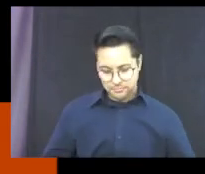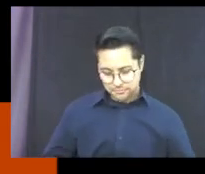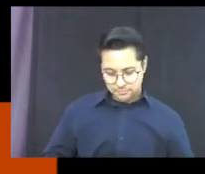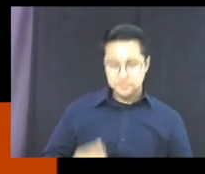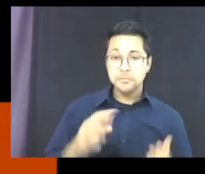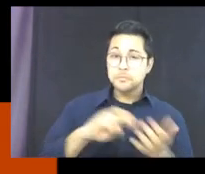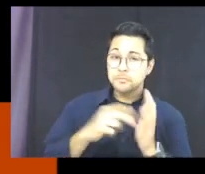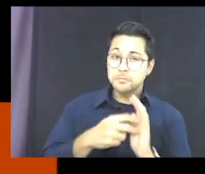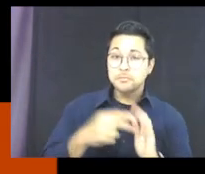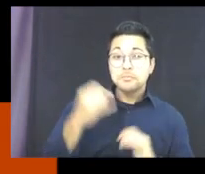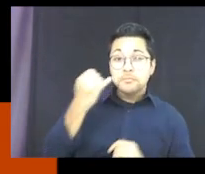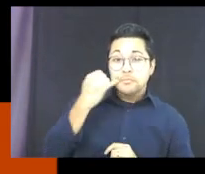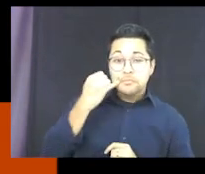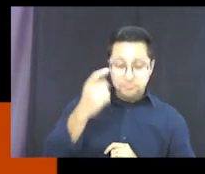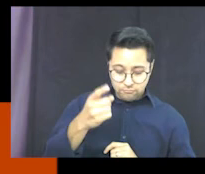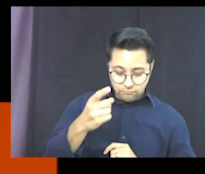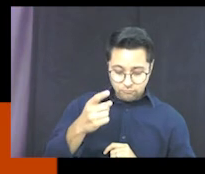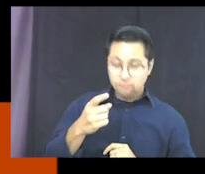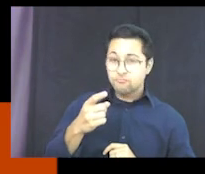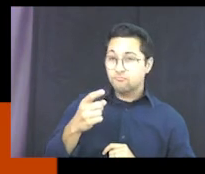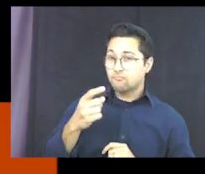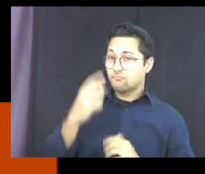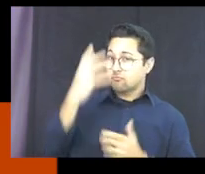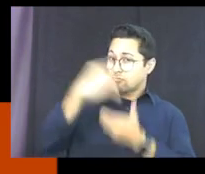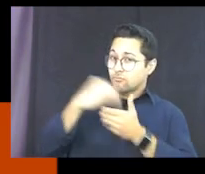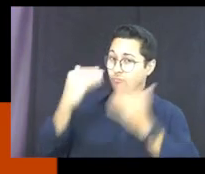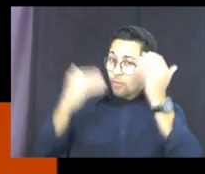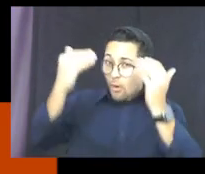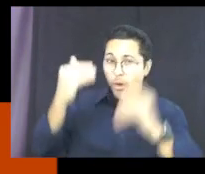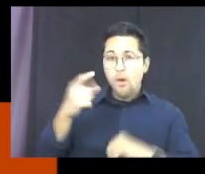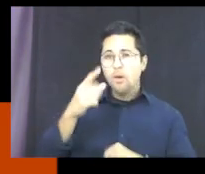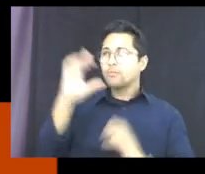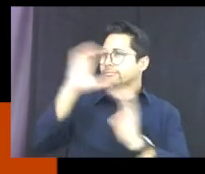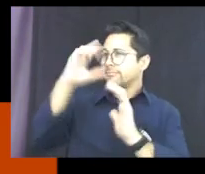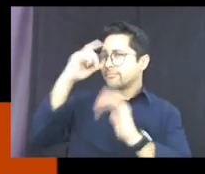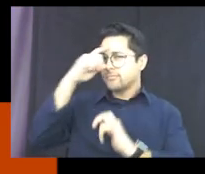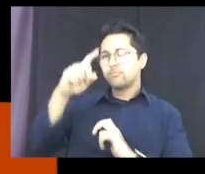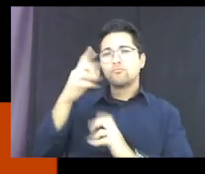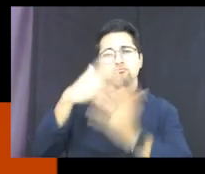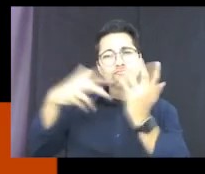Therefore, when you are an autistic adult looking for a